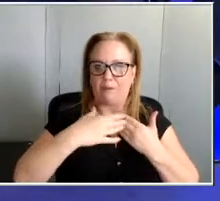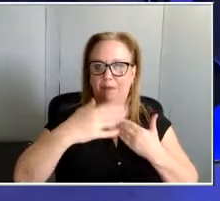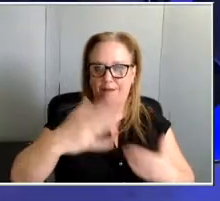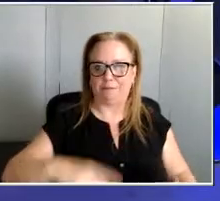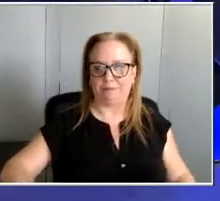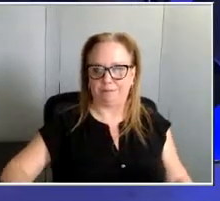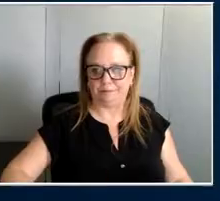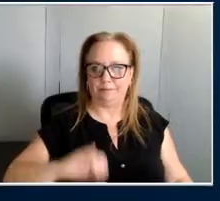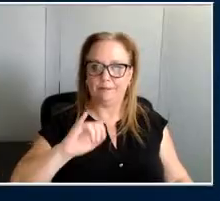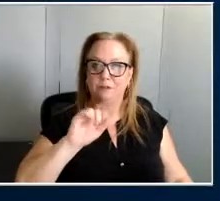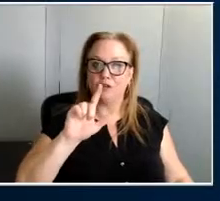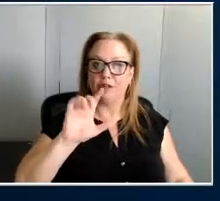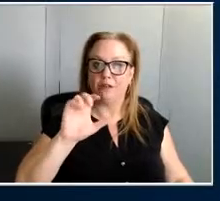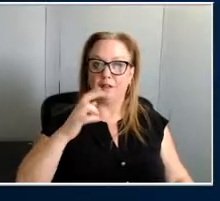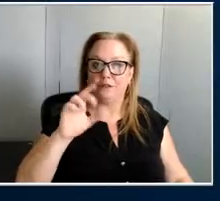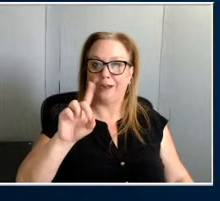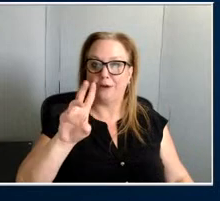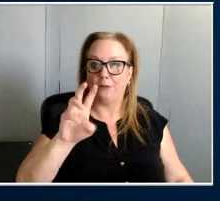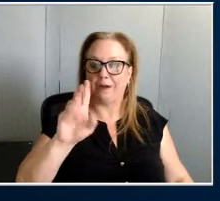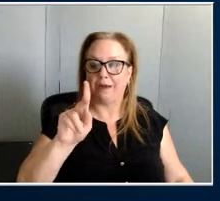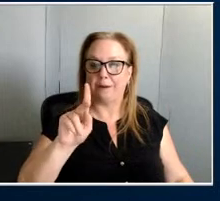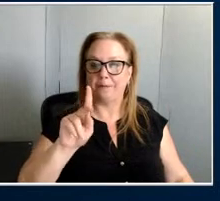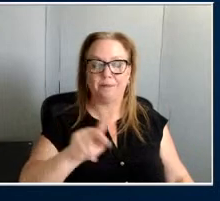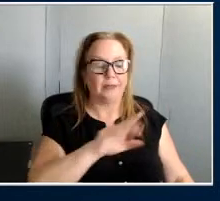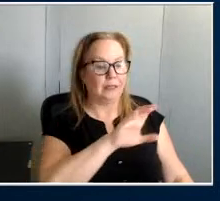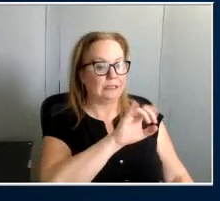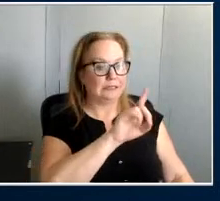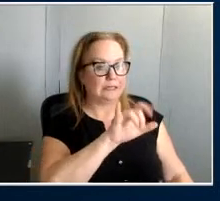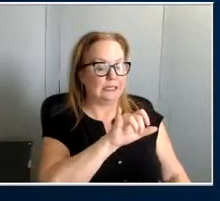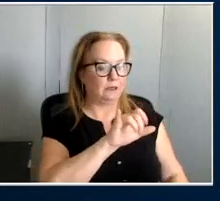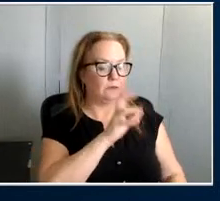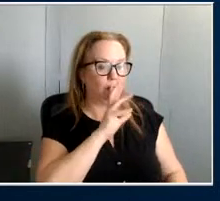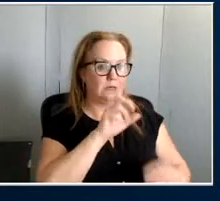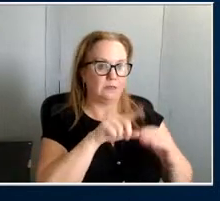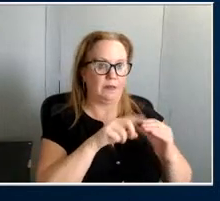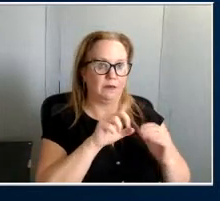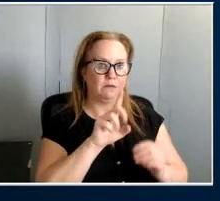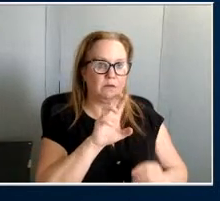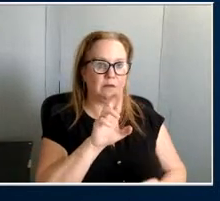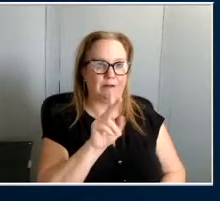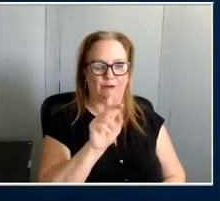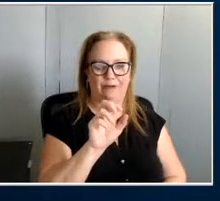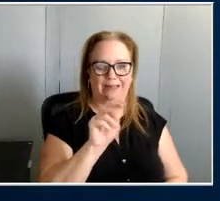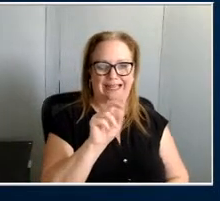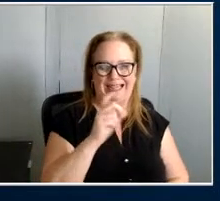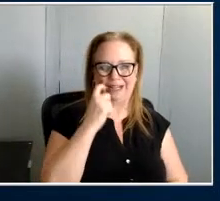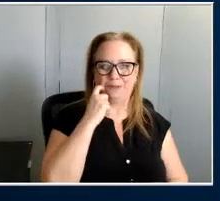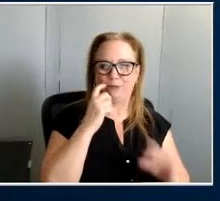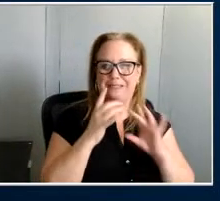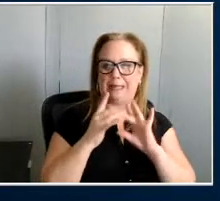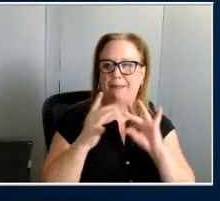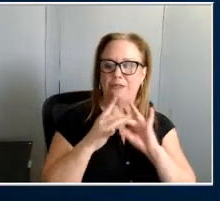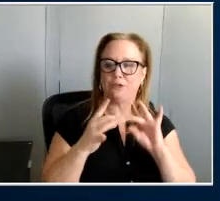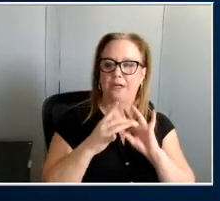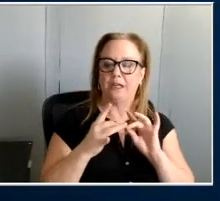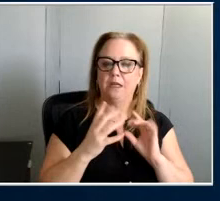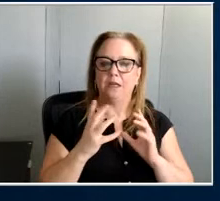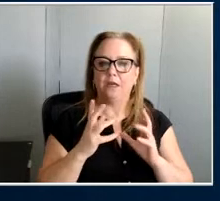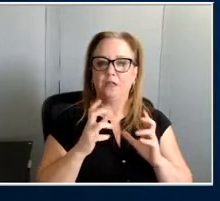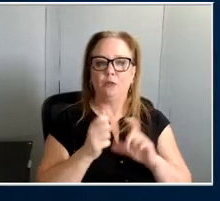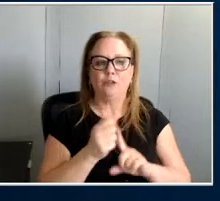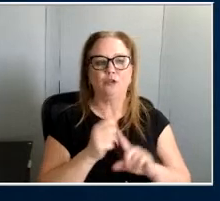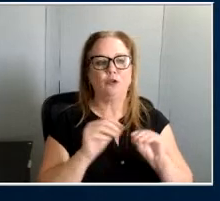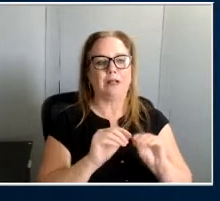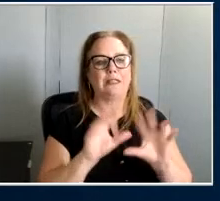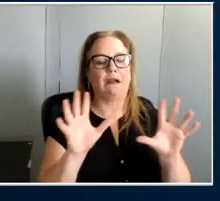Jill Chadwick, back to you. Cindy has a question that kind of speaks to what Dr. Kennedy was talking about. She wants you to clarify